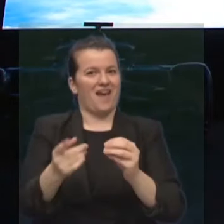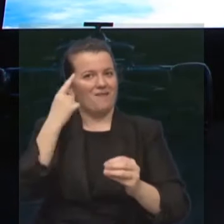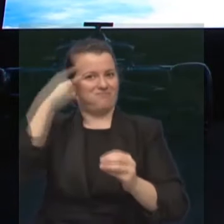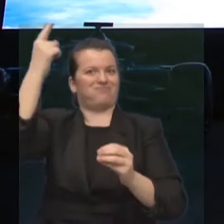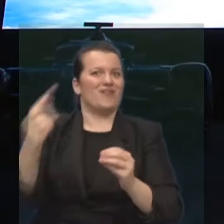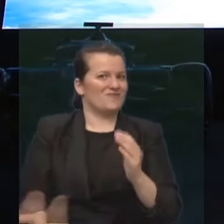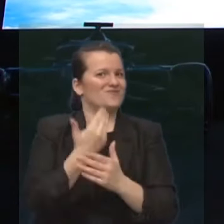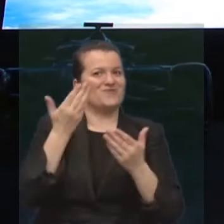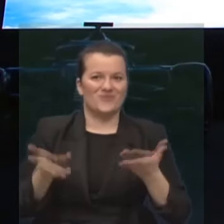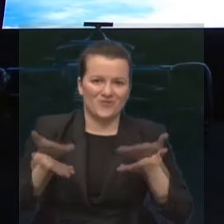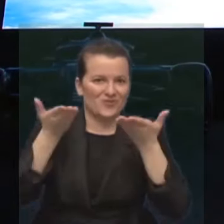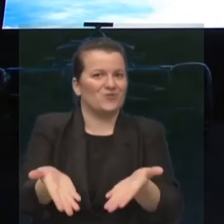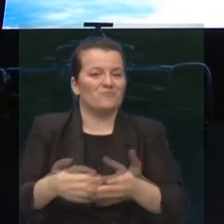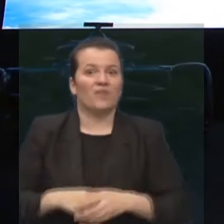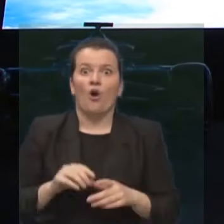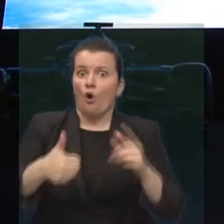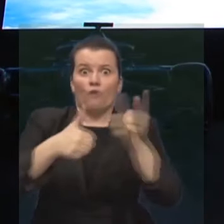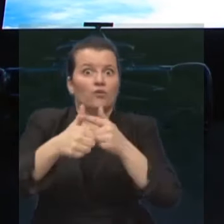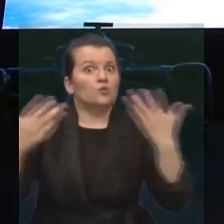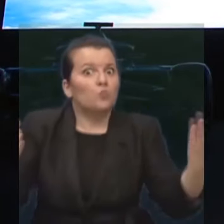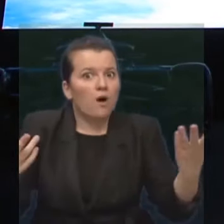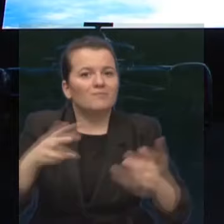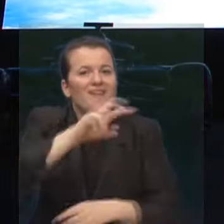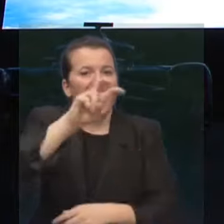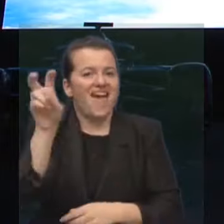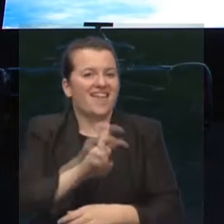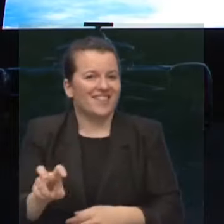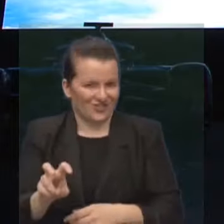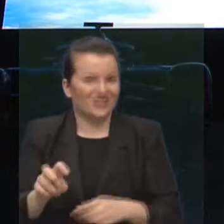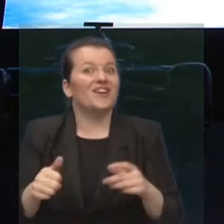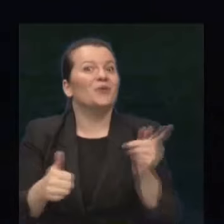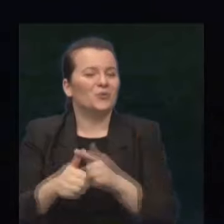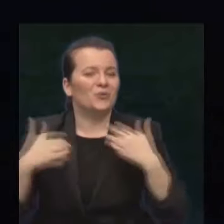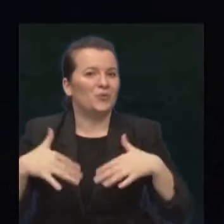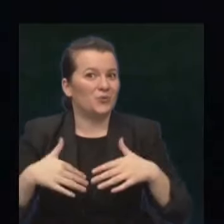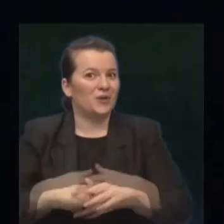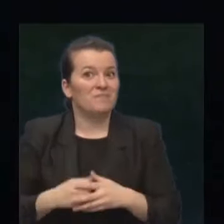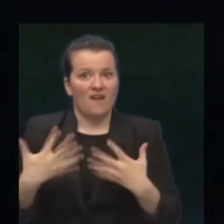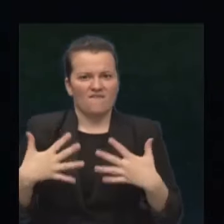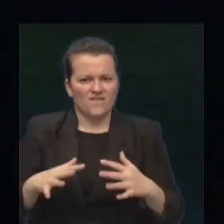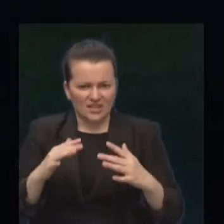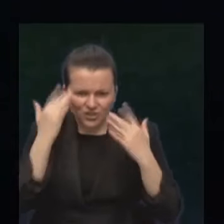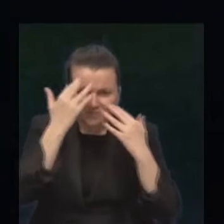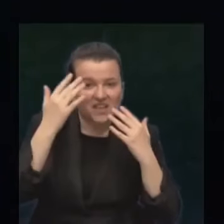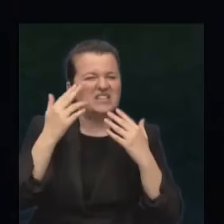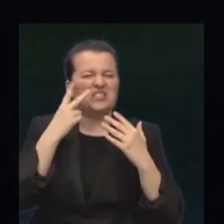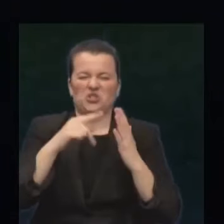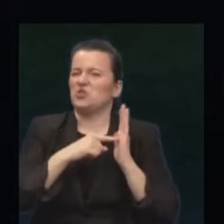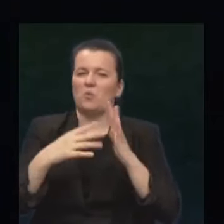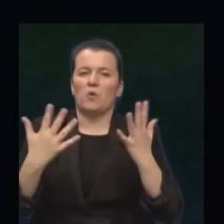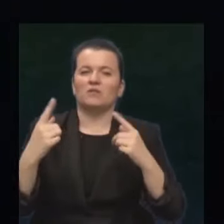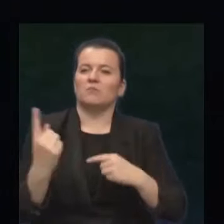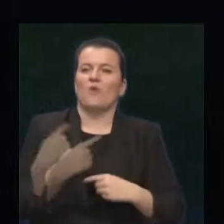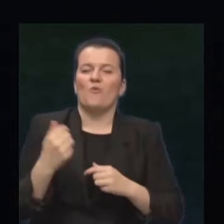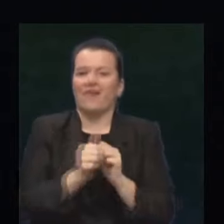energy transition. Right now, we are leaders, and we certainly intend to remain leaders in the energy transition. Over and